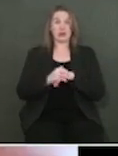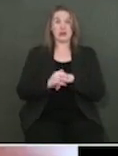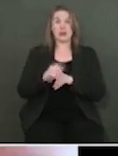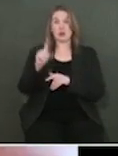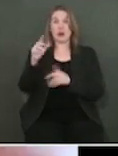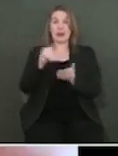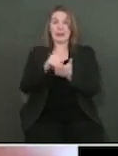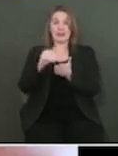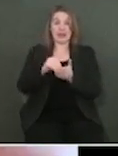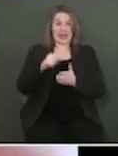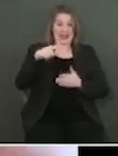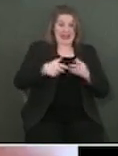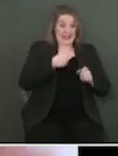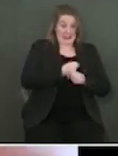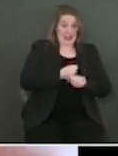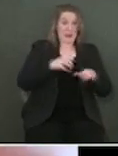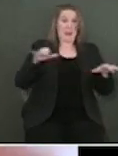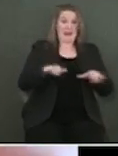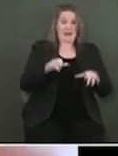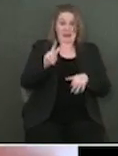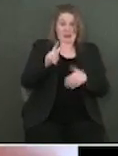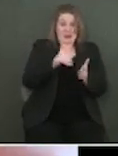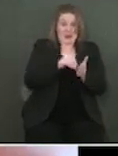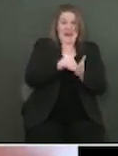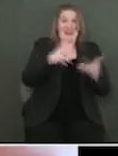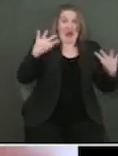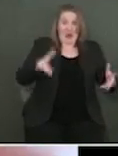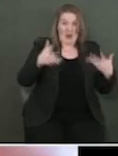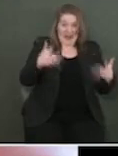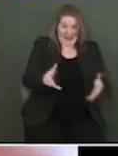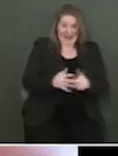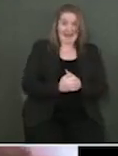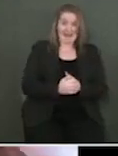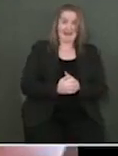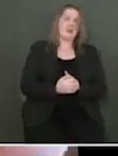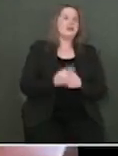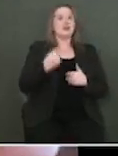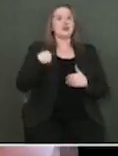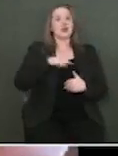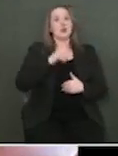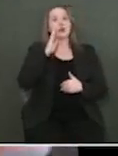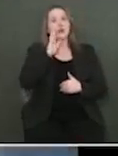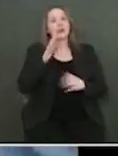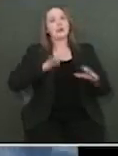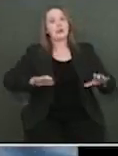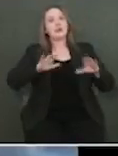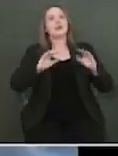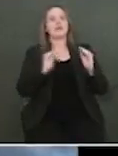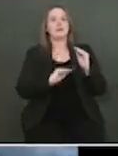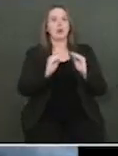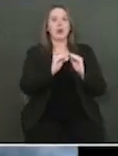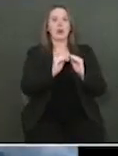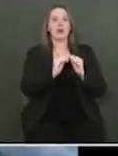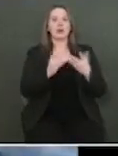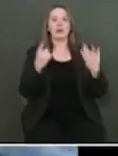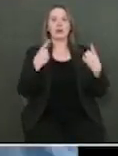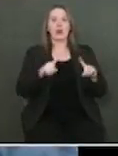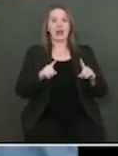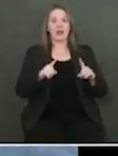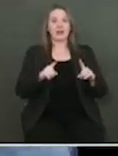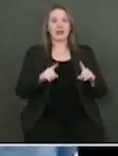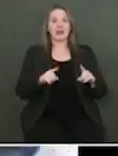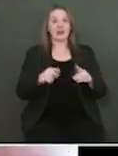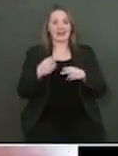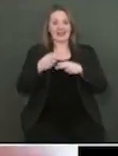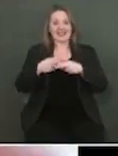million alone. And I think we're going to be doing a lot more in the future. So we literally have to build up temporary